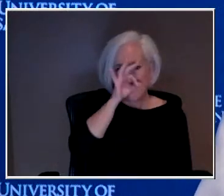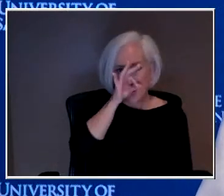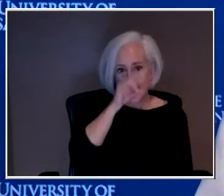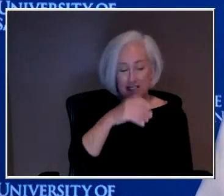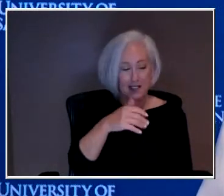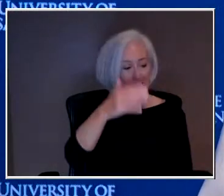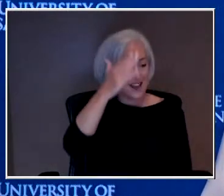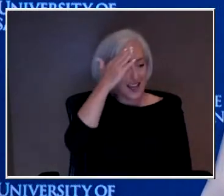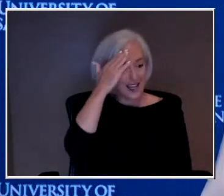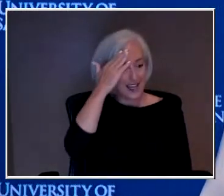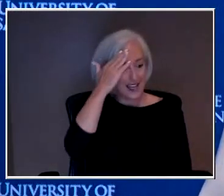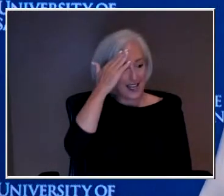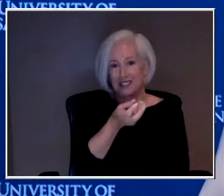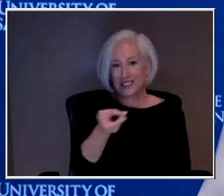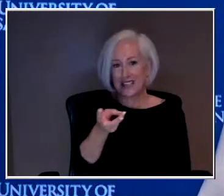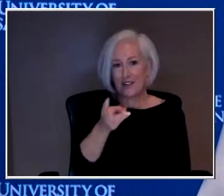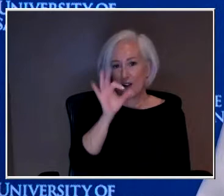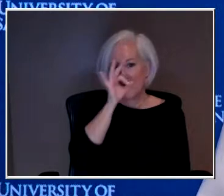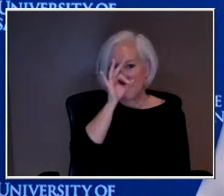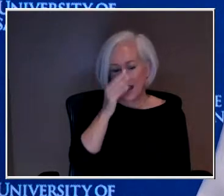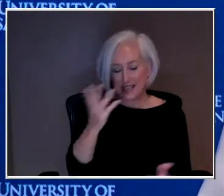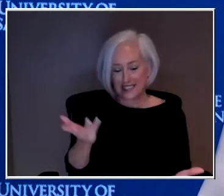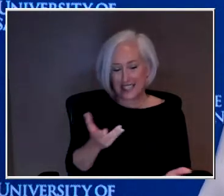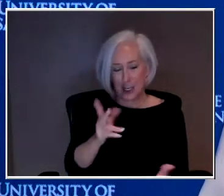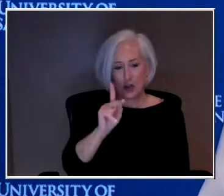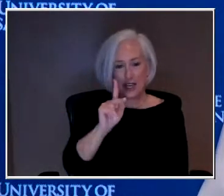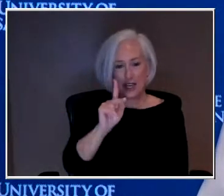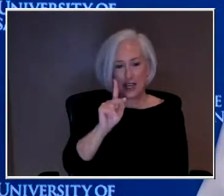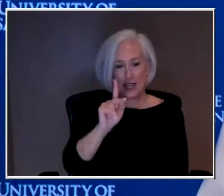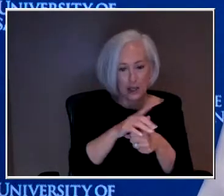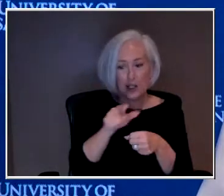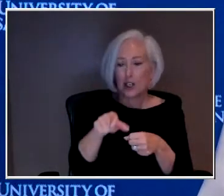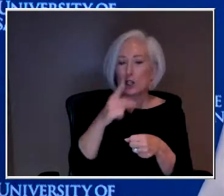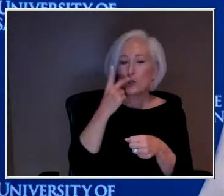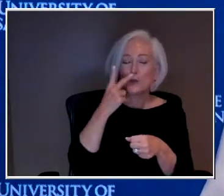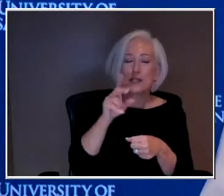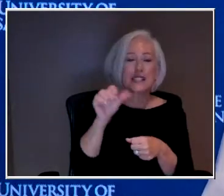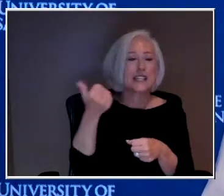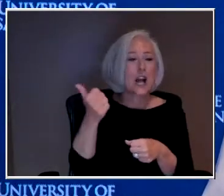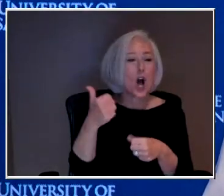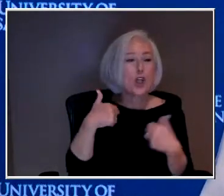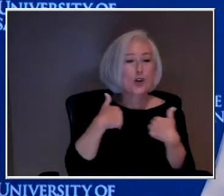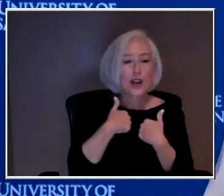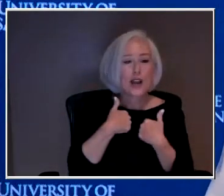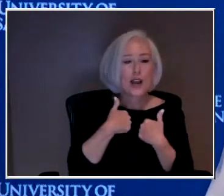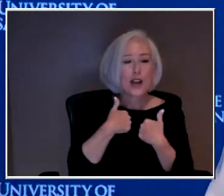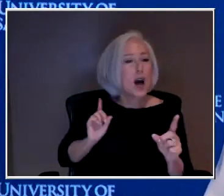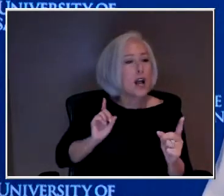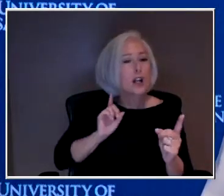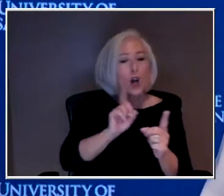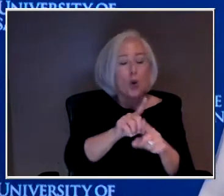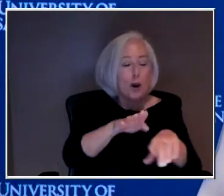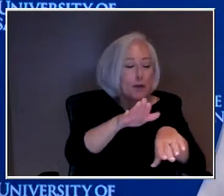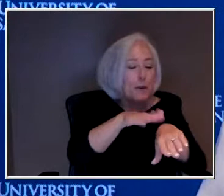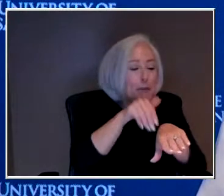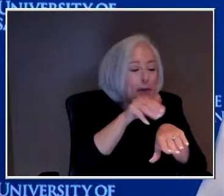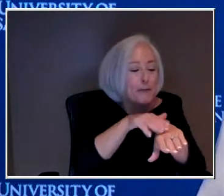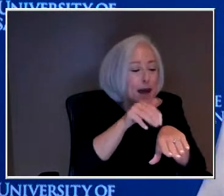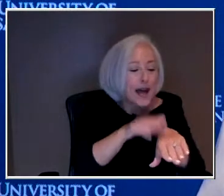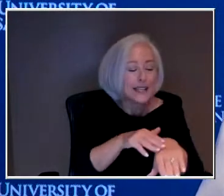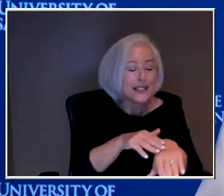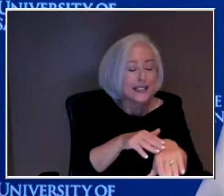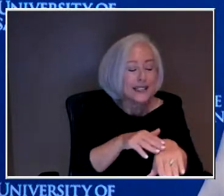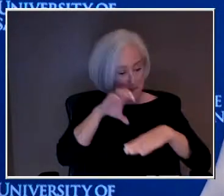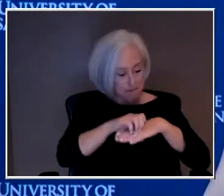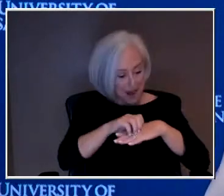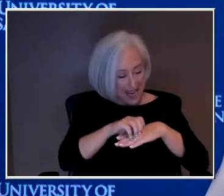here in the metro area, if you see other animals, do not go up and pet them. If they bite you, it is vitally